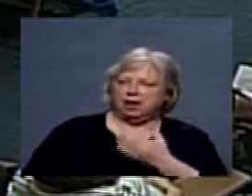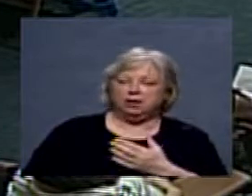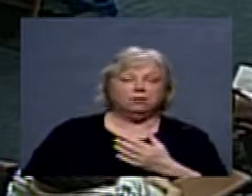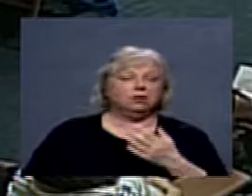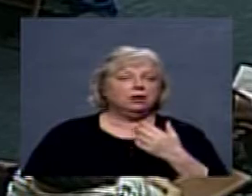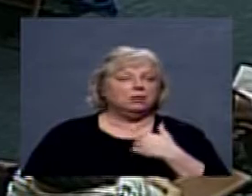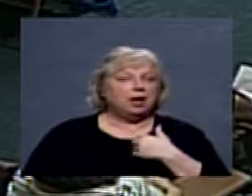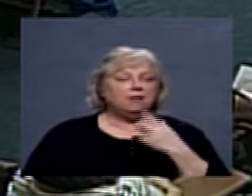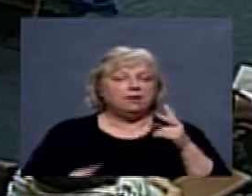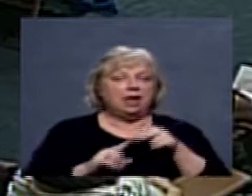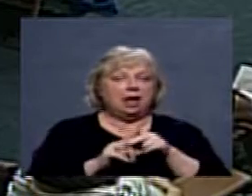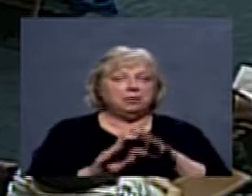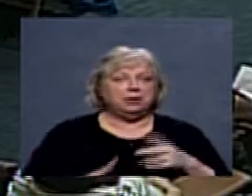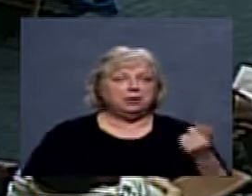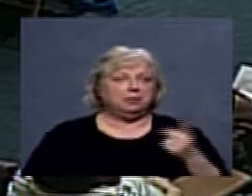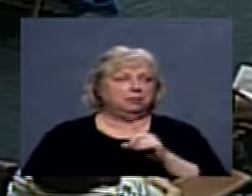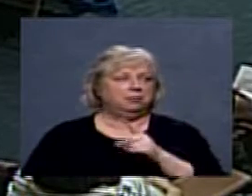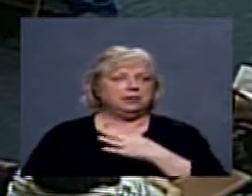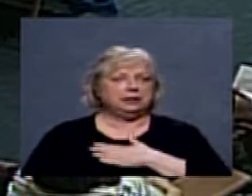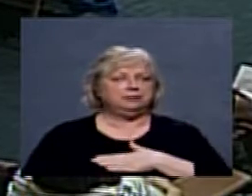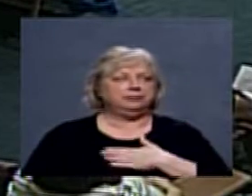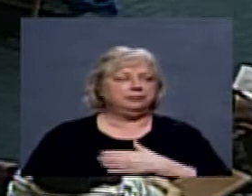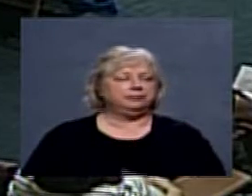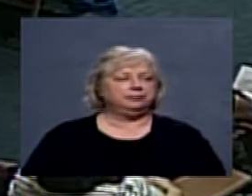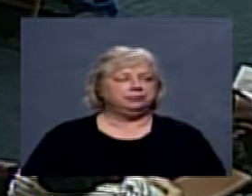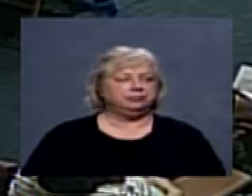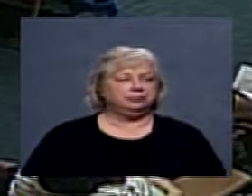May we get the applicant, please?